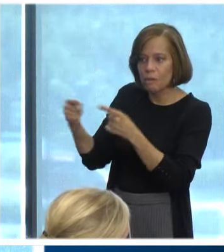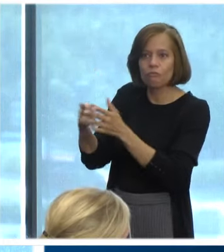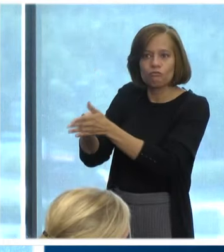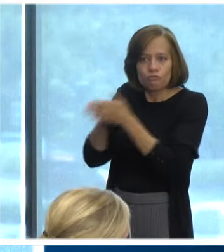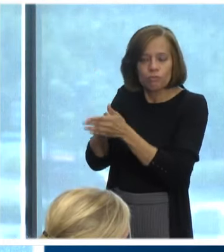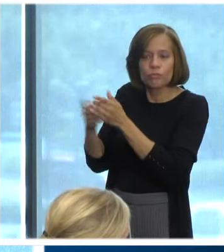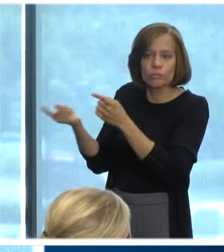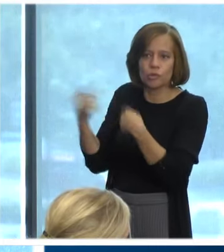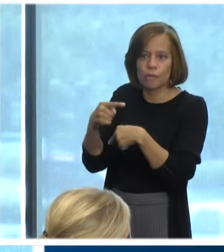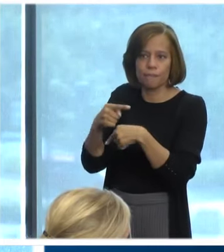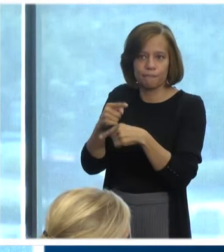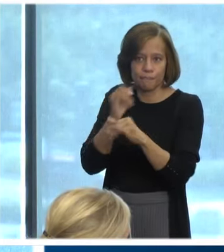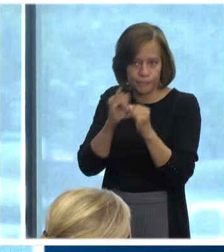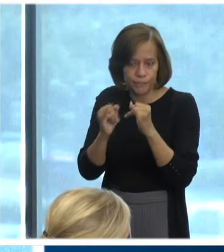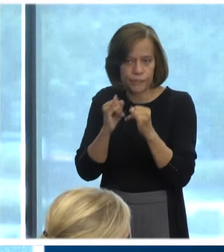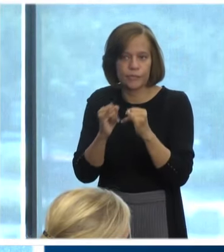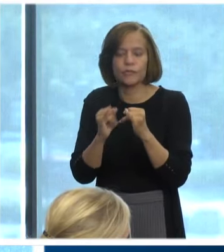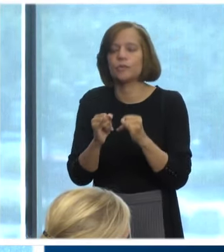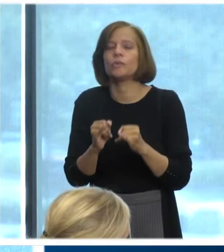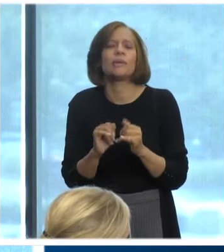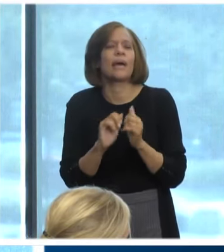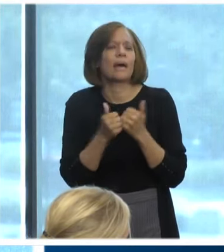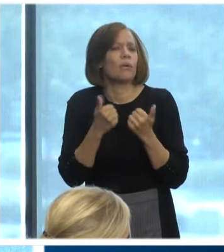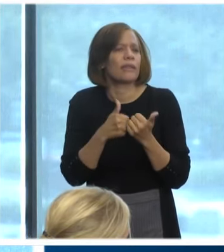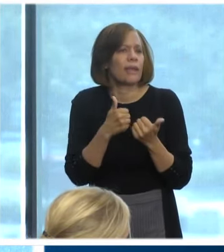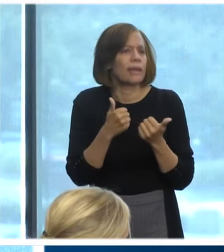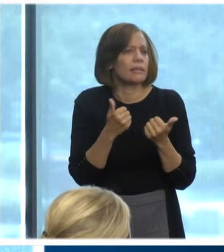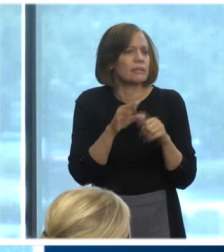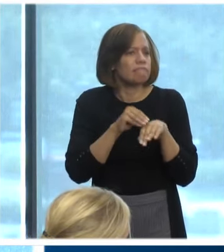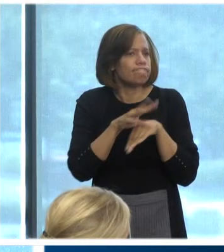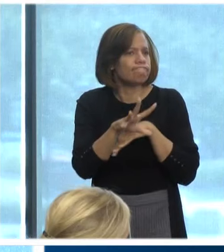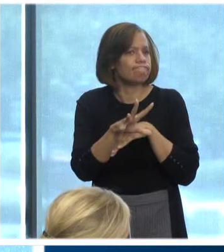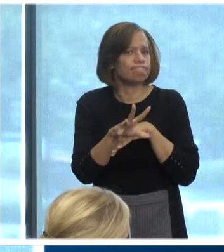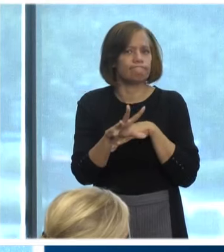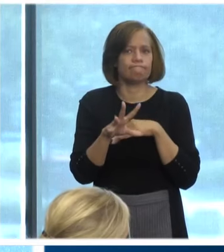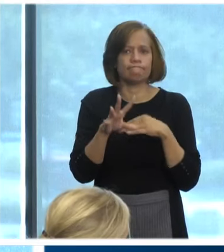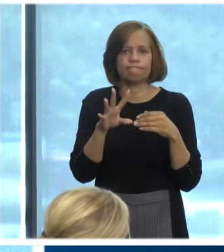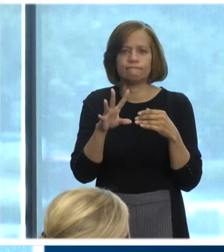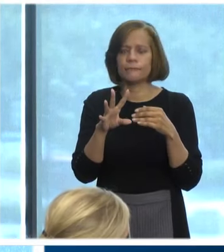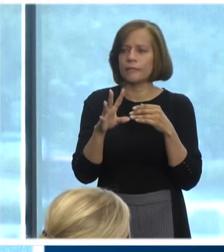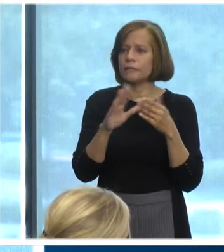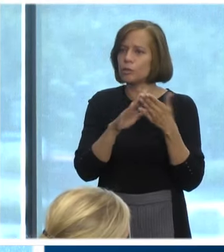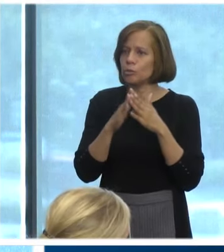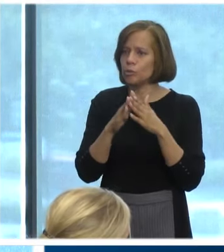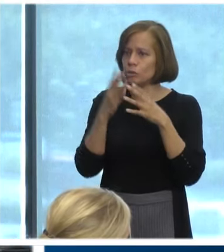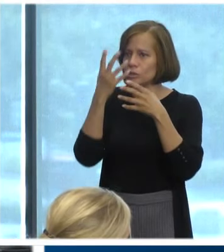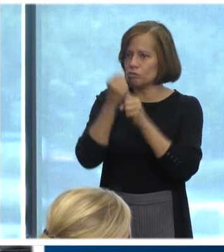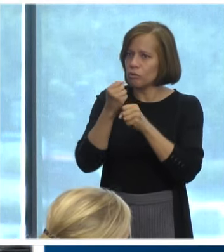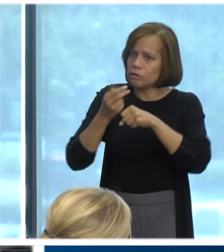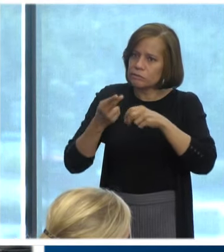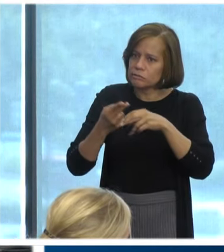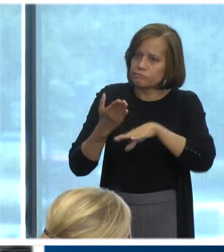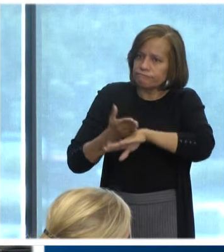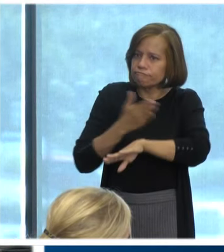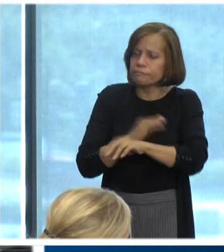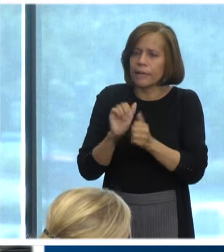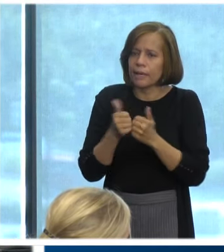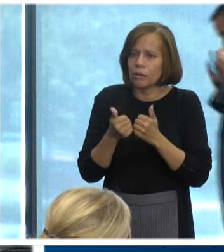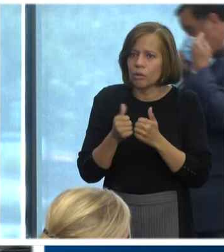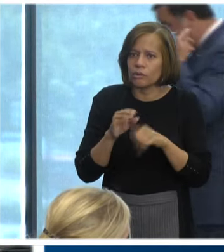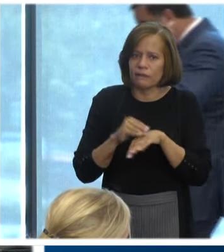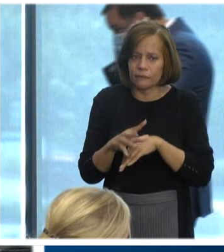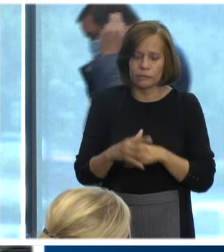how it would have impacted it from a community trust standpoint. Mark? That's